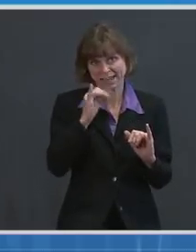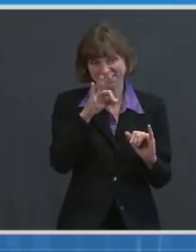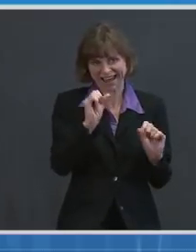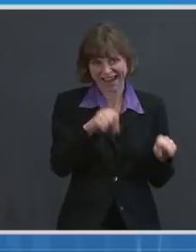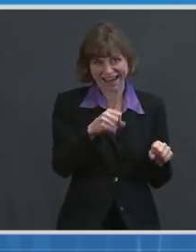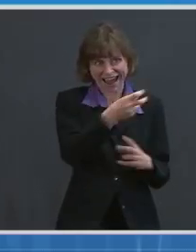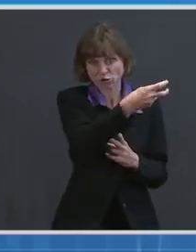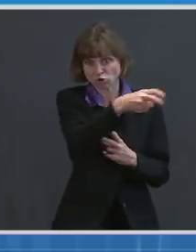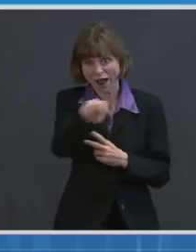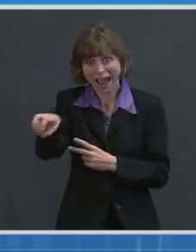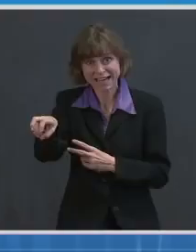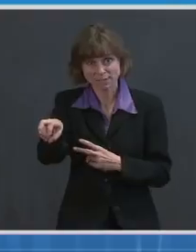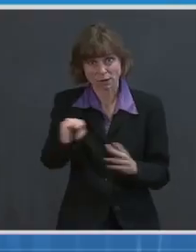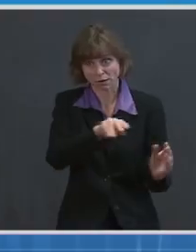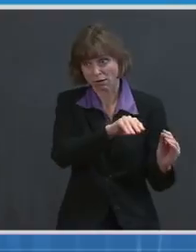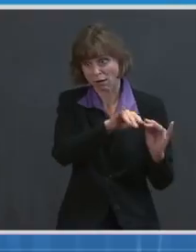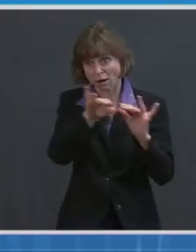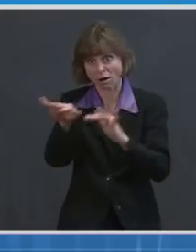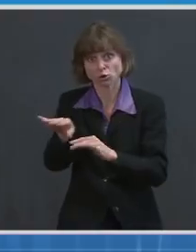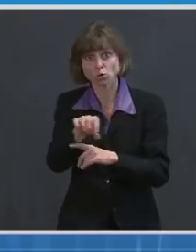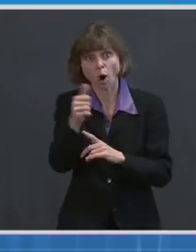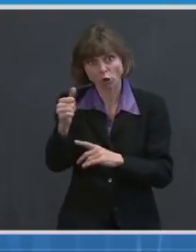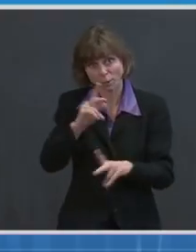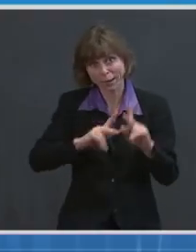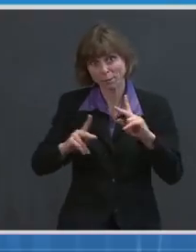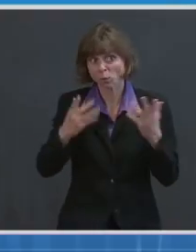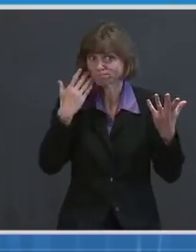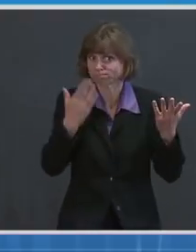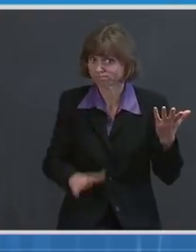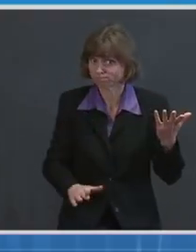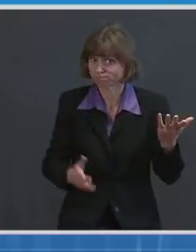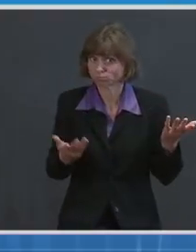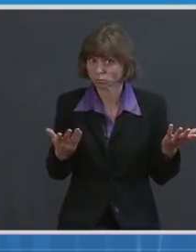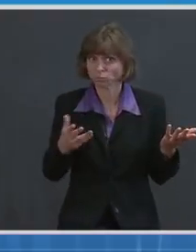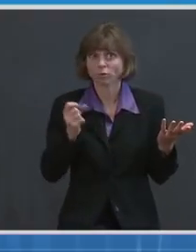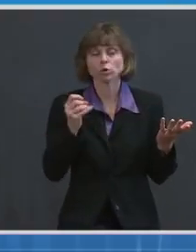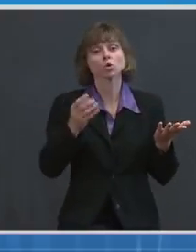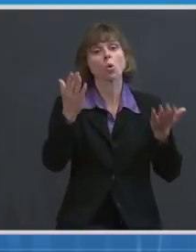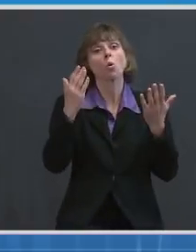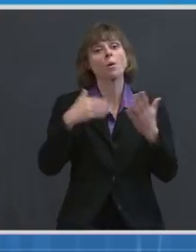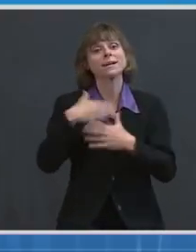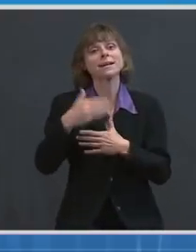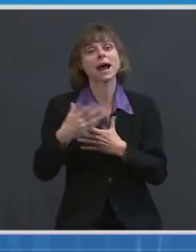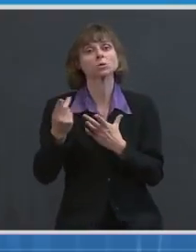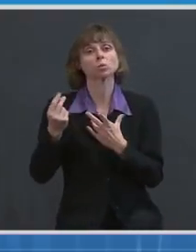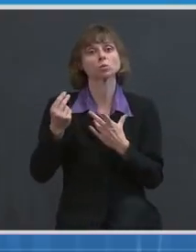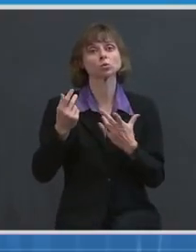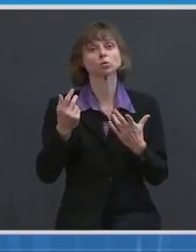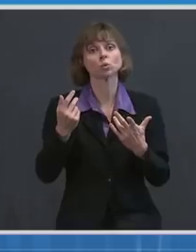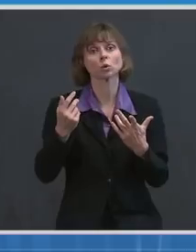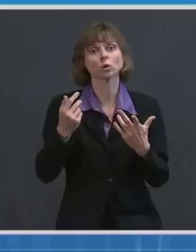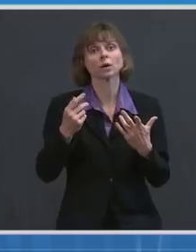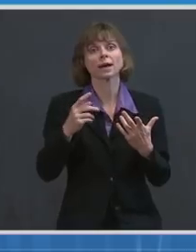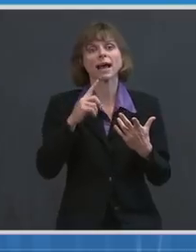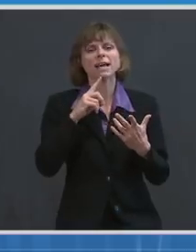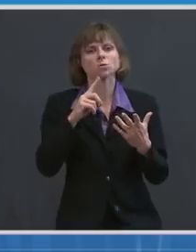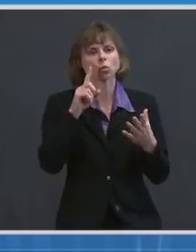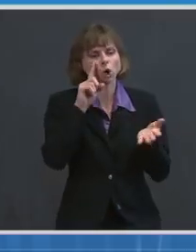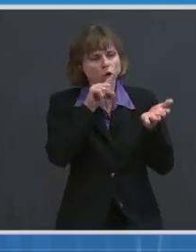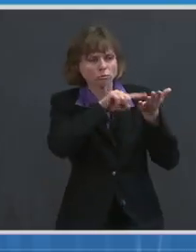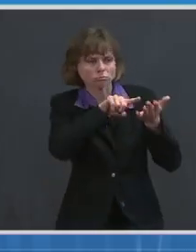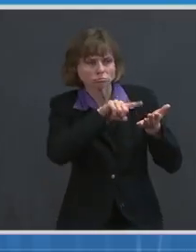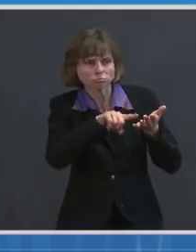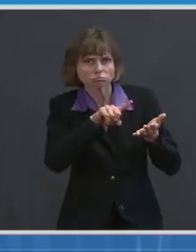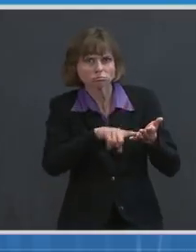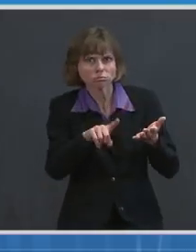transmit that virus to other people. So our next steps in terms of putting out the guidance, as I mentioned, is really to see a larger swath